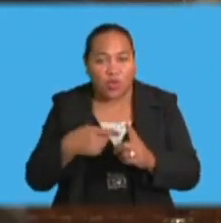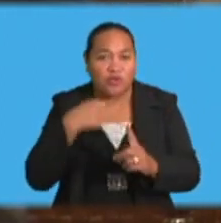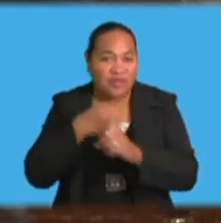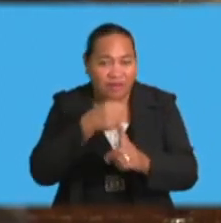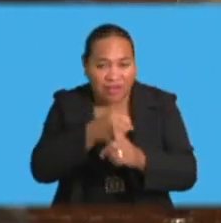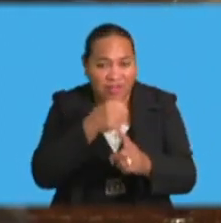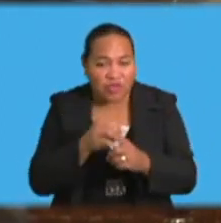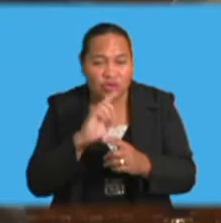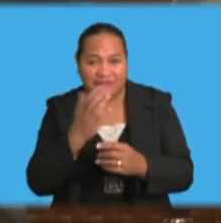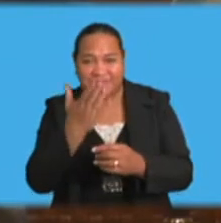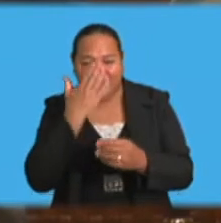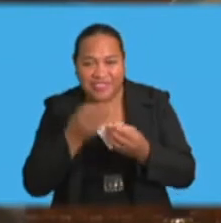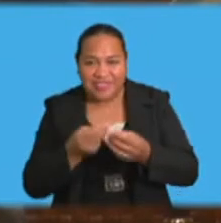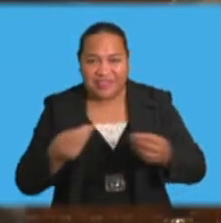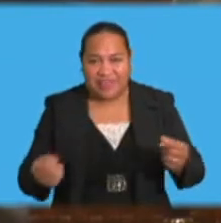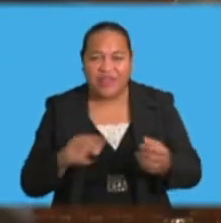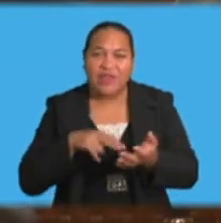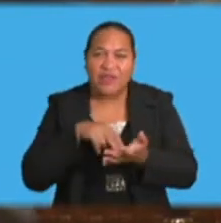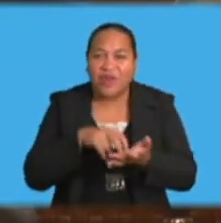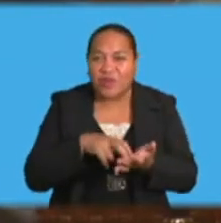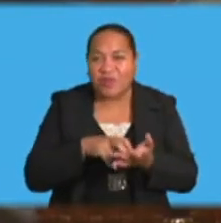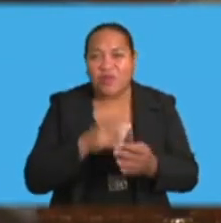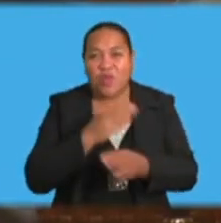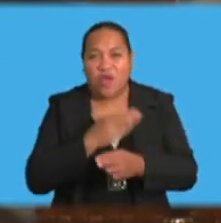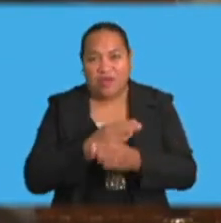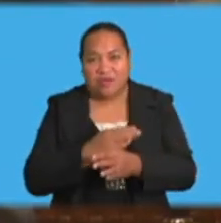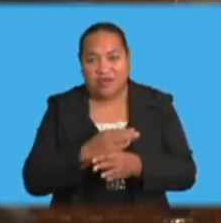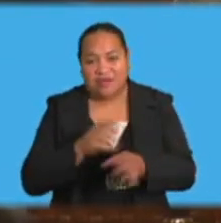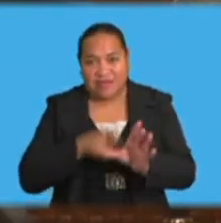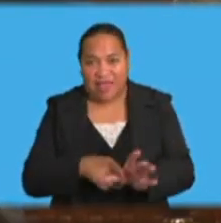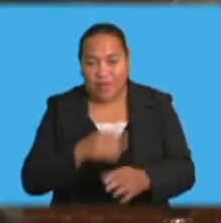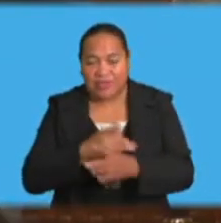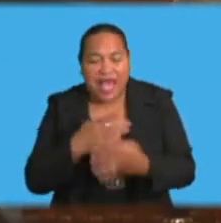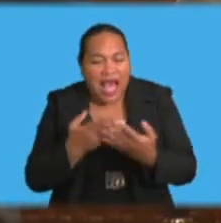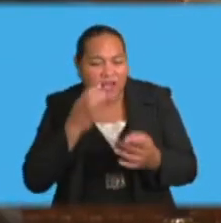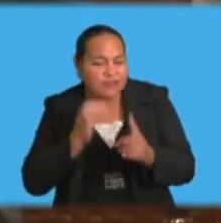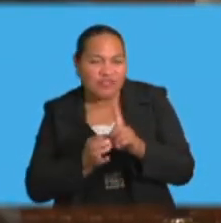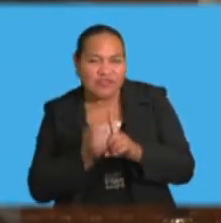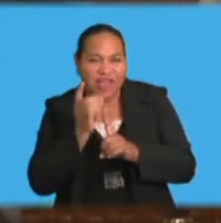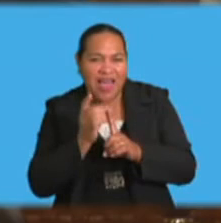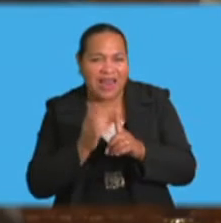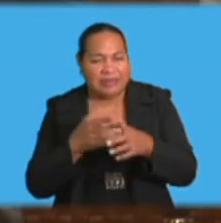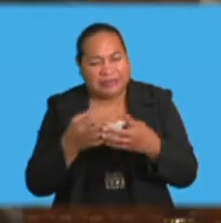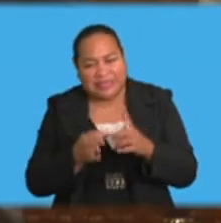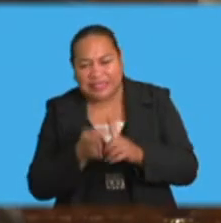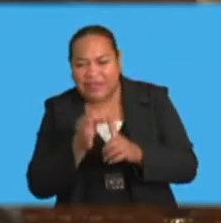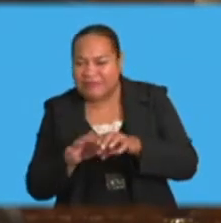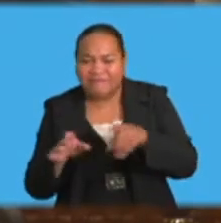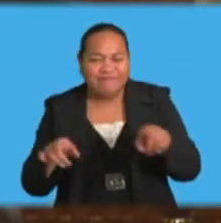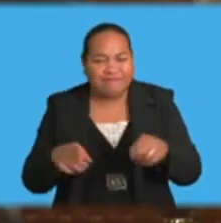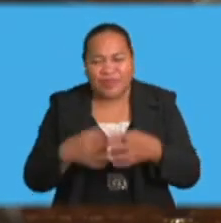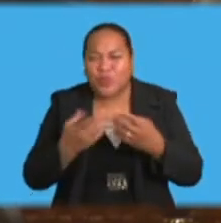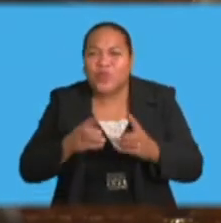the vulnerability of young workers in the workplace and to develop measures to curb it, measures to address it, to be